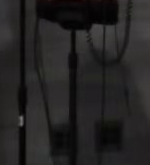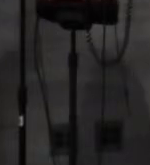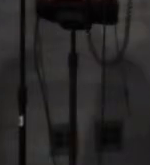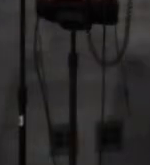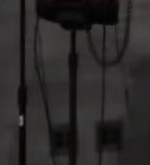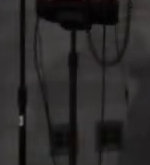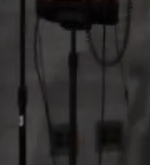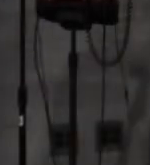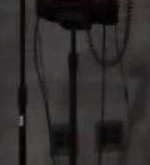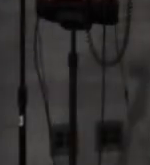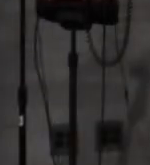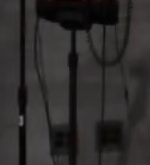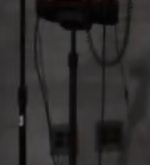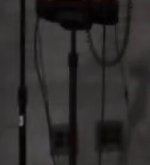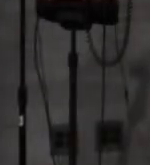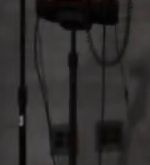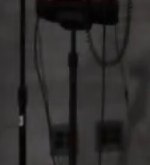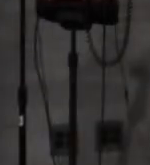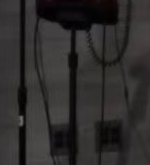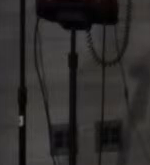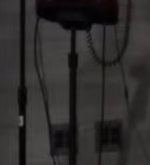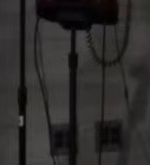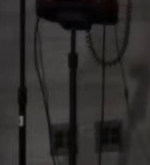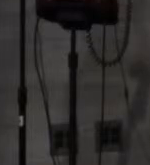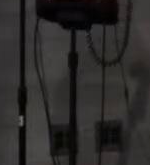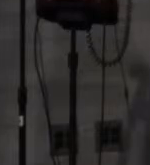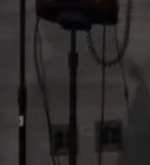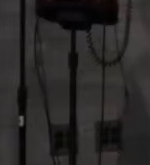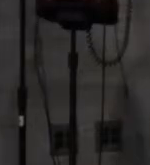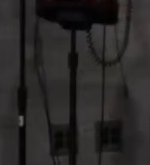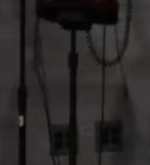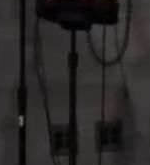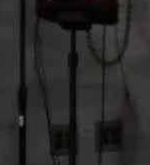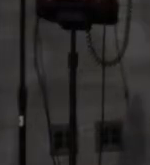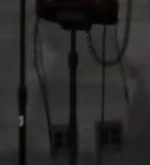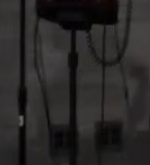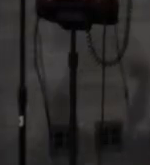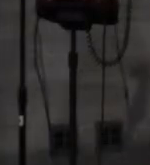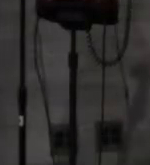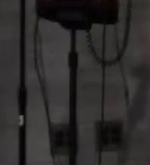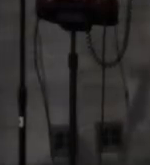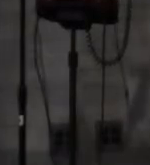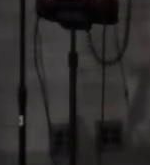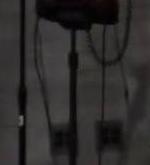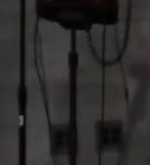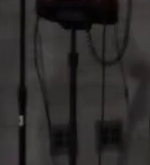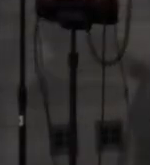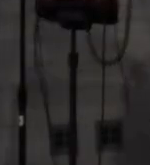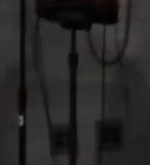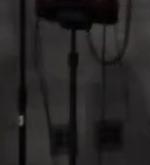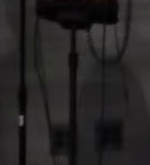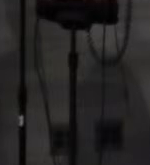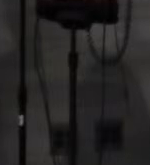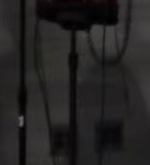last words that they say before they pass away. Back home in Ohio, there was a really famous statement, some famous last